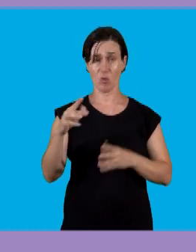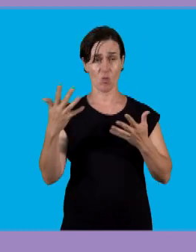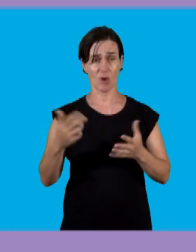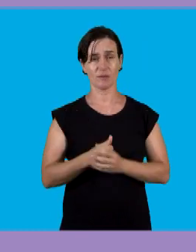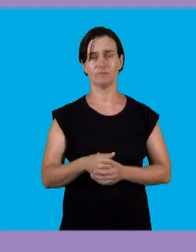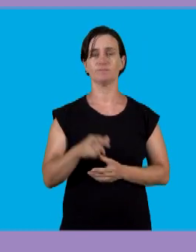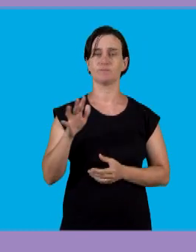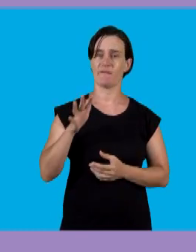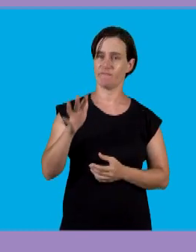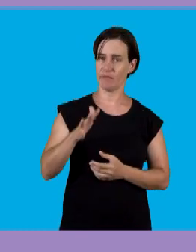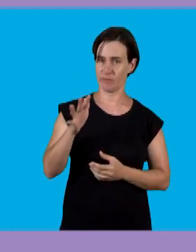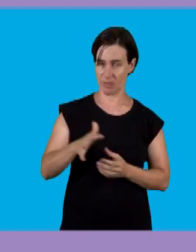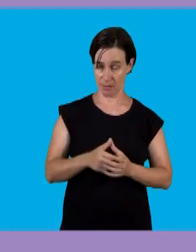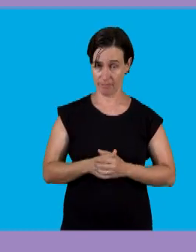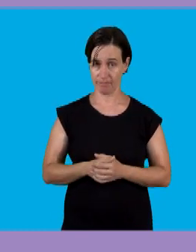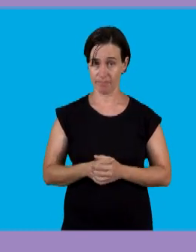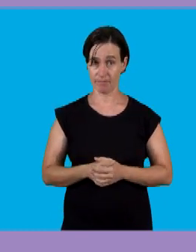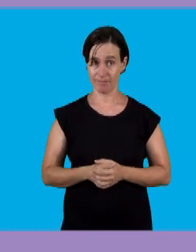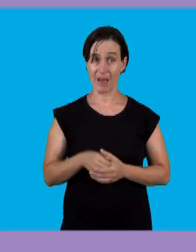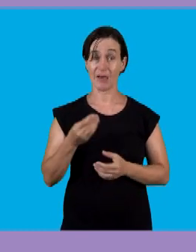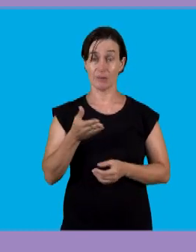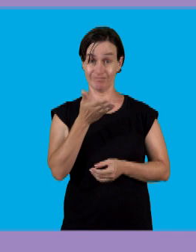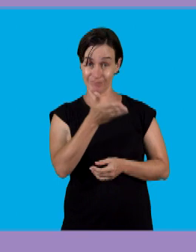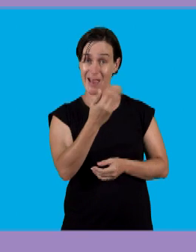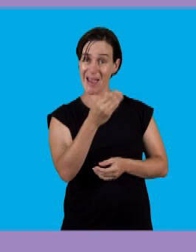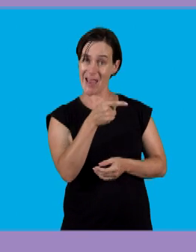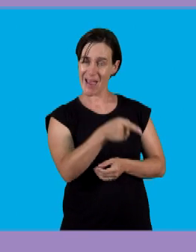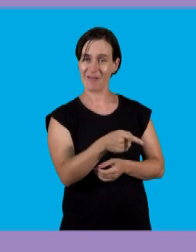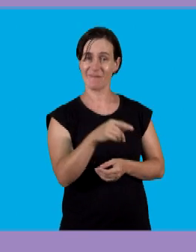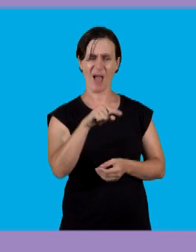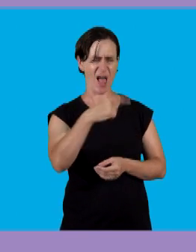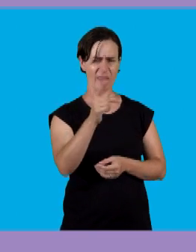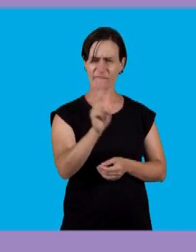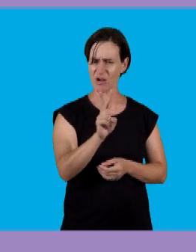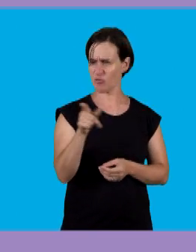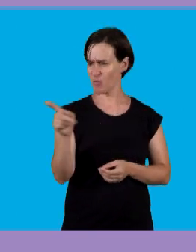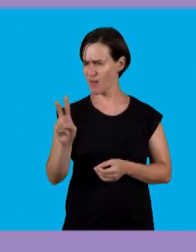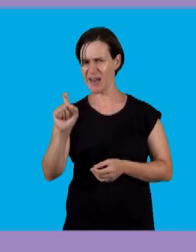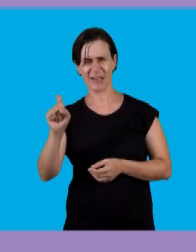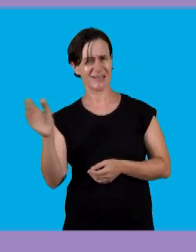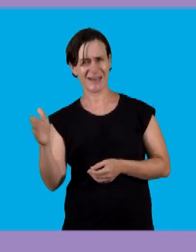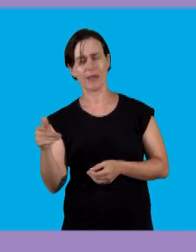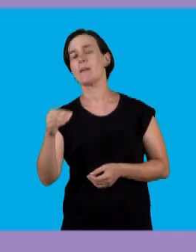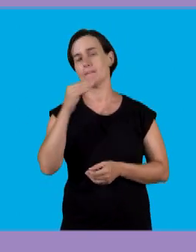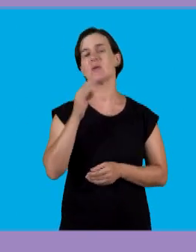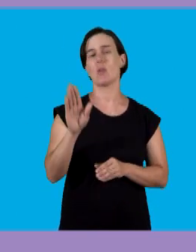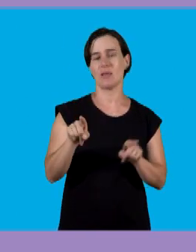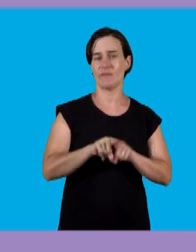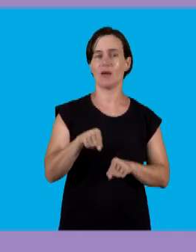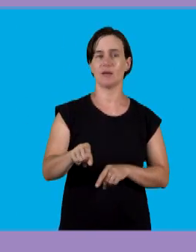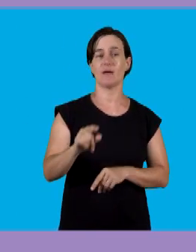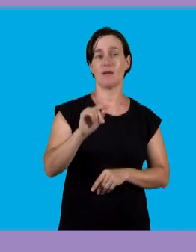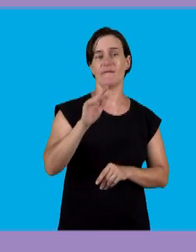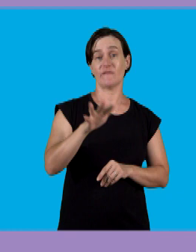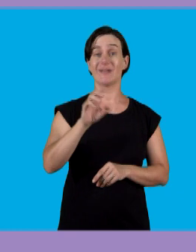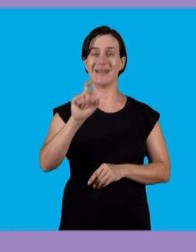multiplied by 3 is 15. And because there is no other variable, we are going to write that variable